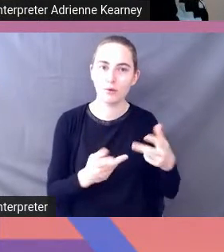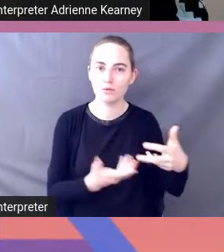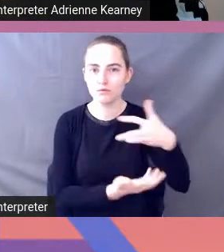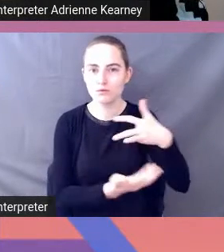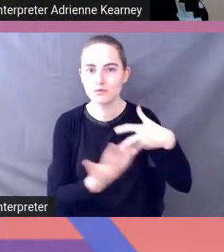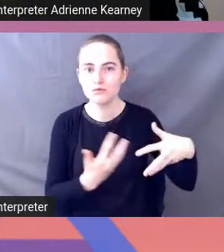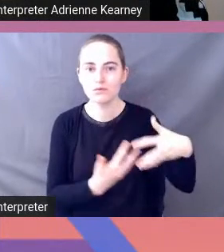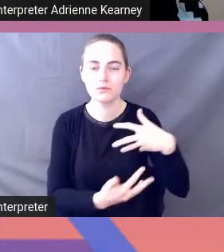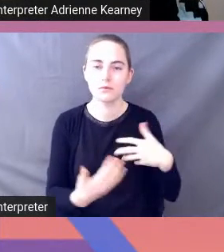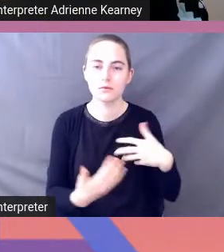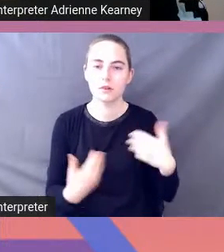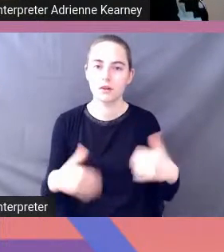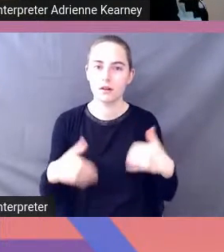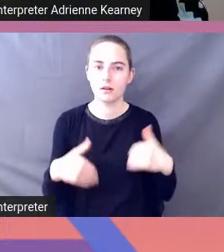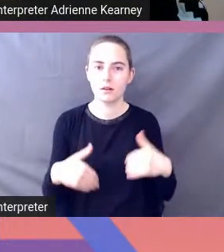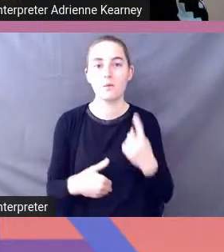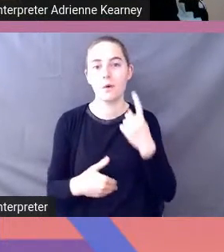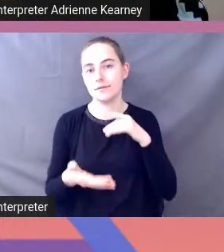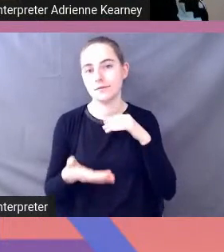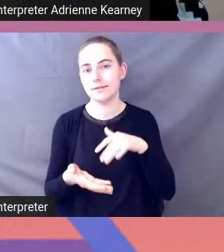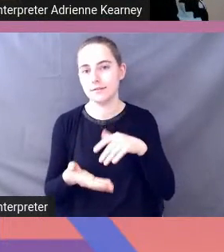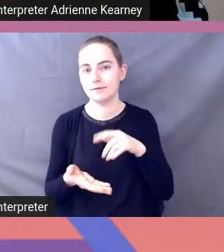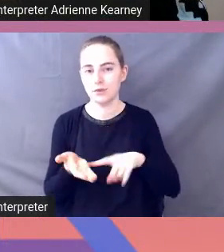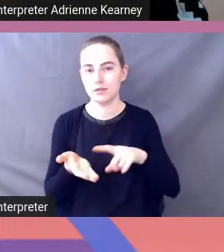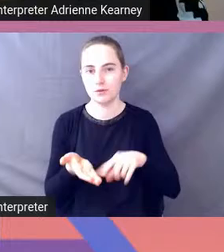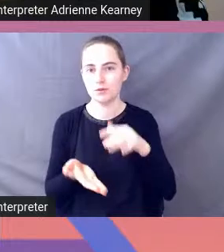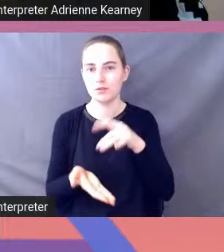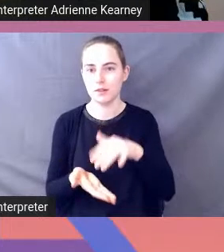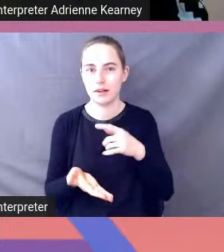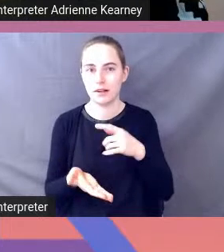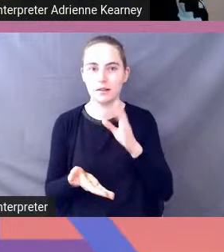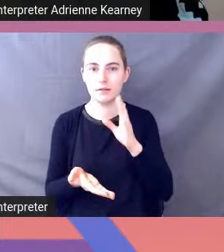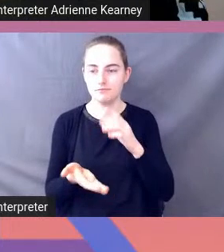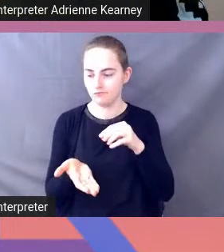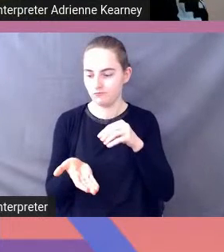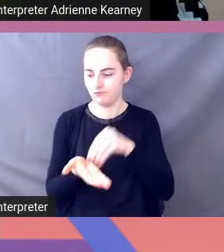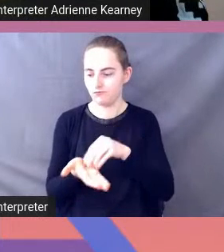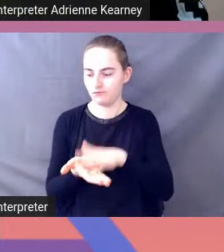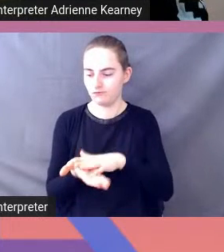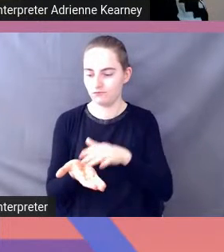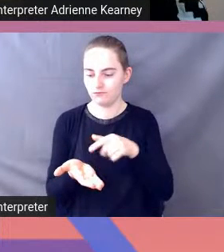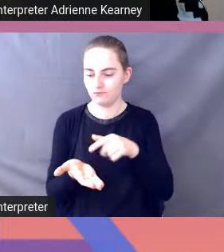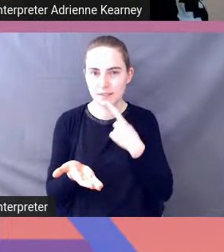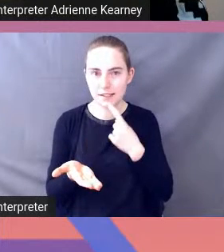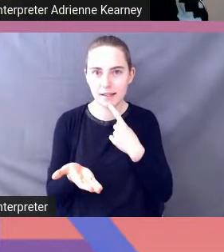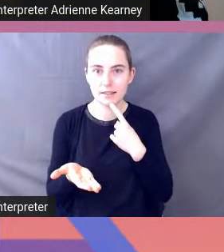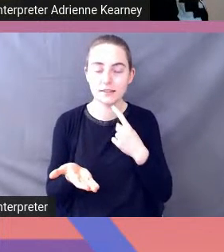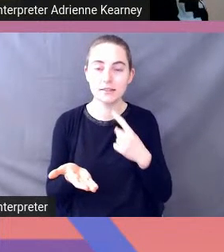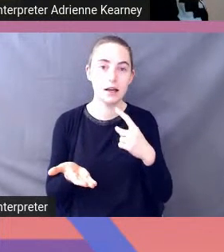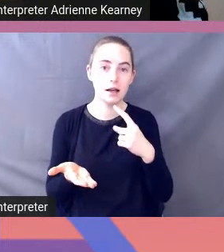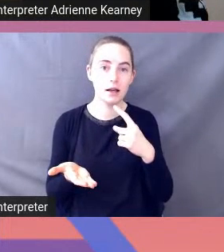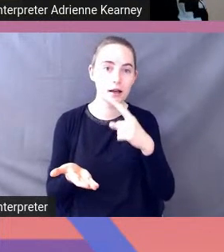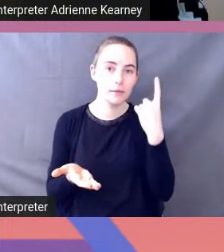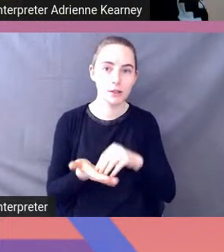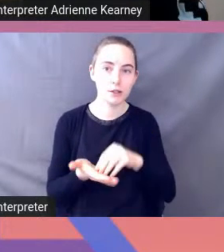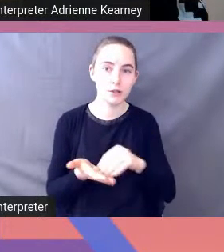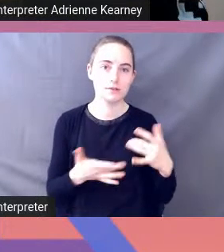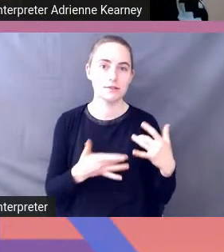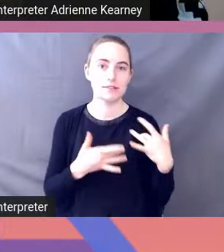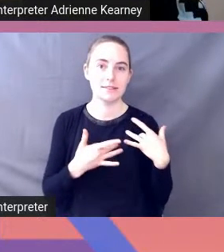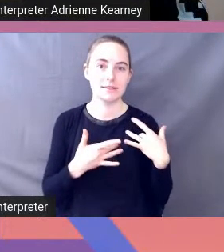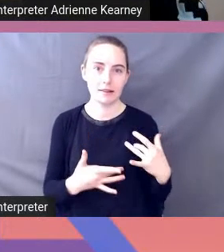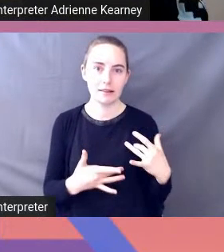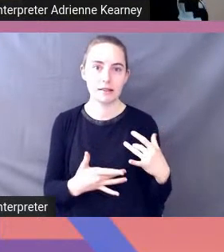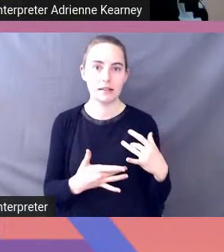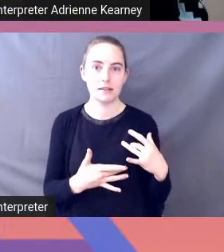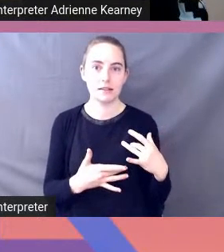study, they say a lot of Black students actually will do better with teachers who look like them. Okay, no disrespect to any